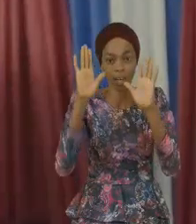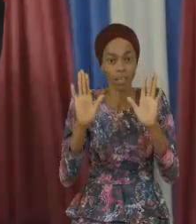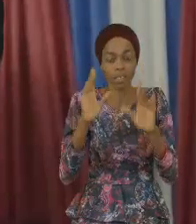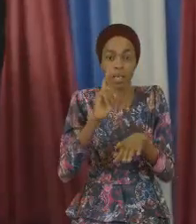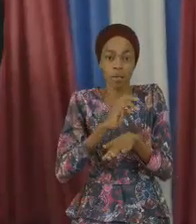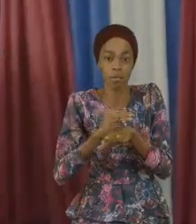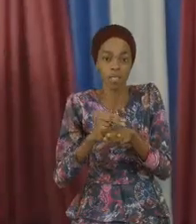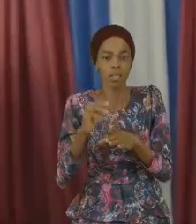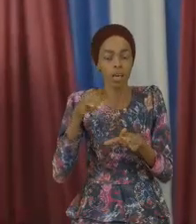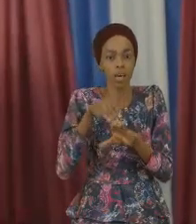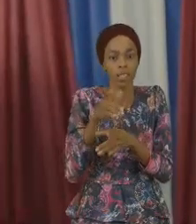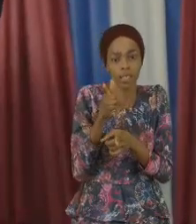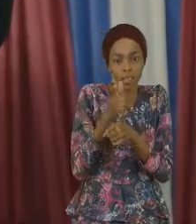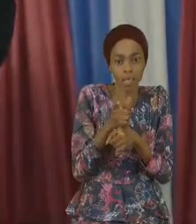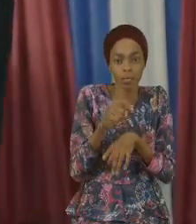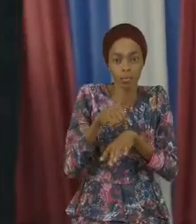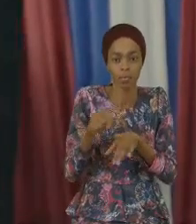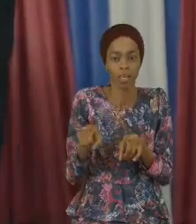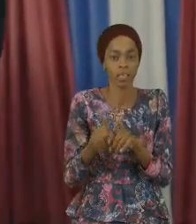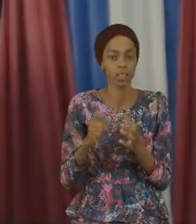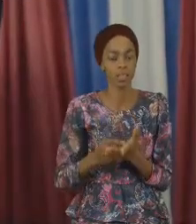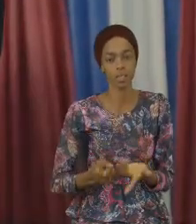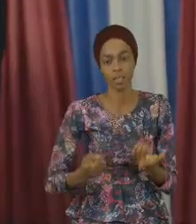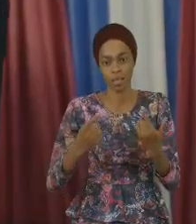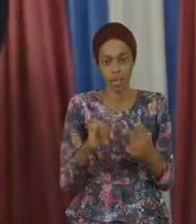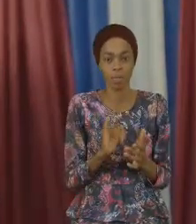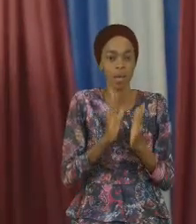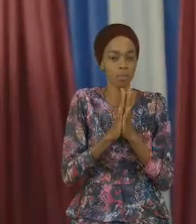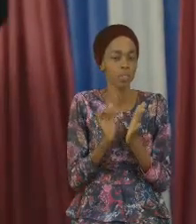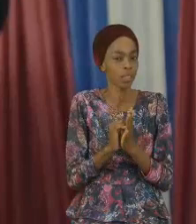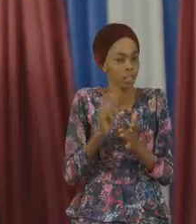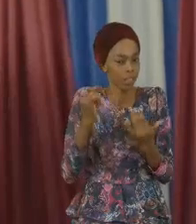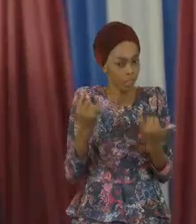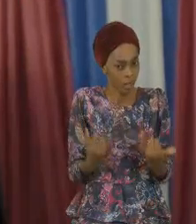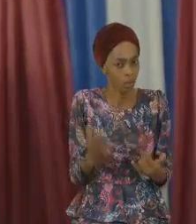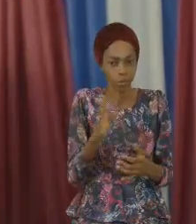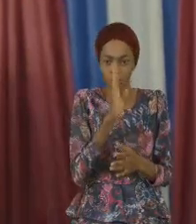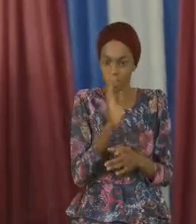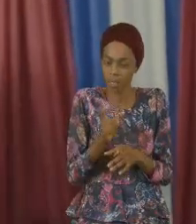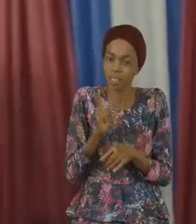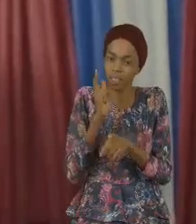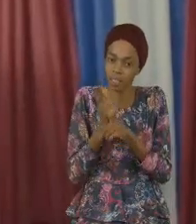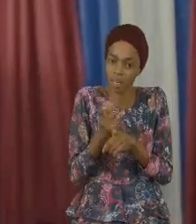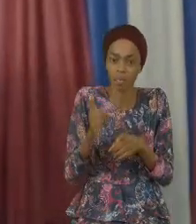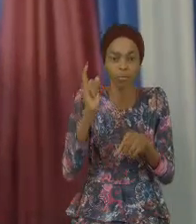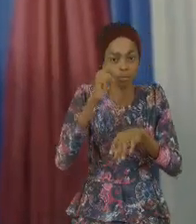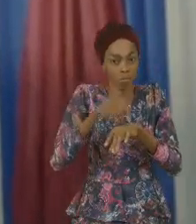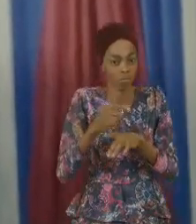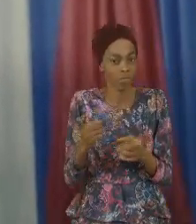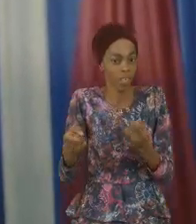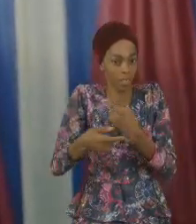this arrived. And I pray that this will be the moment and this will be the day when your